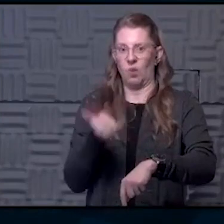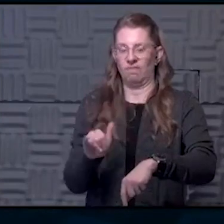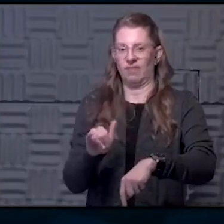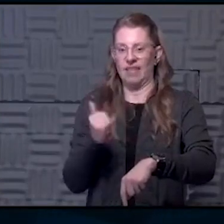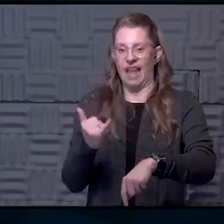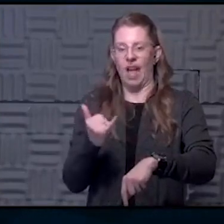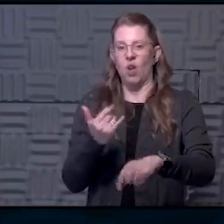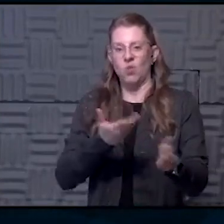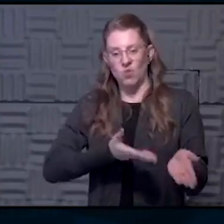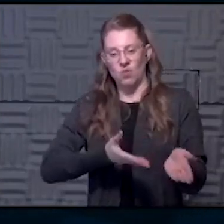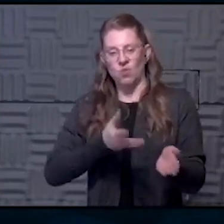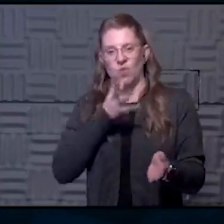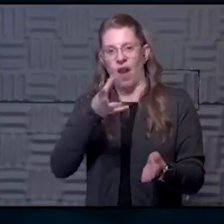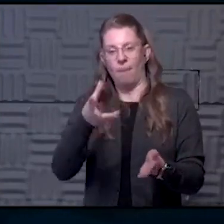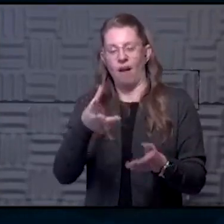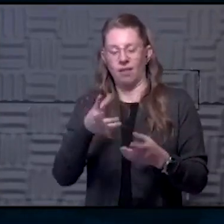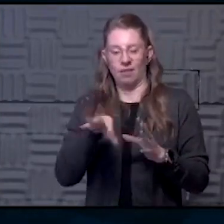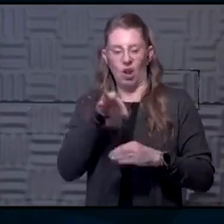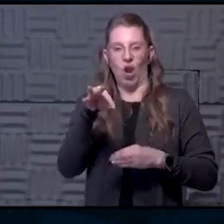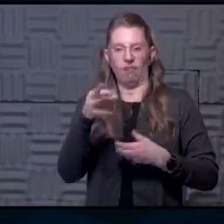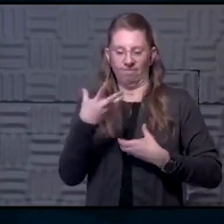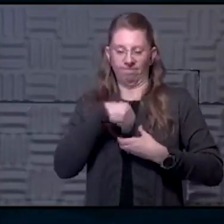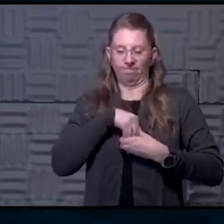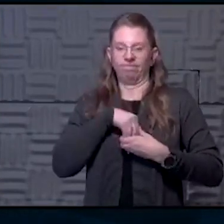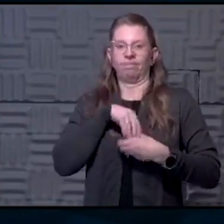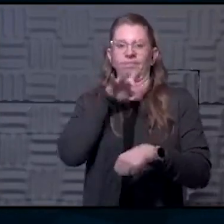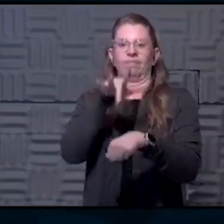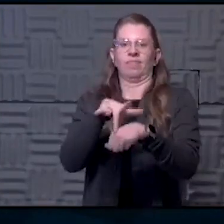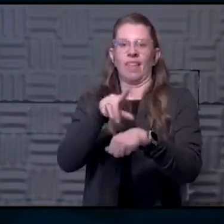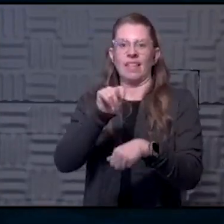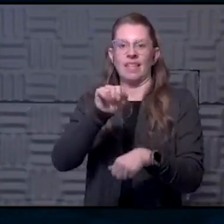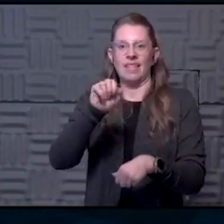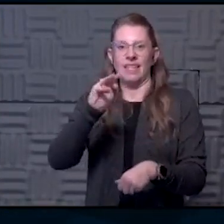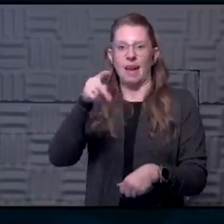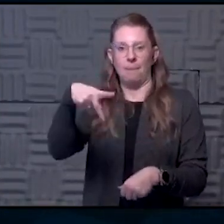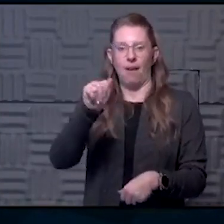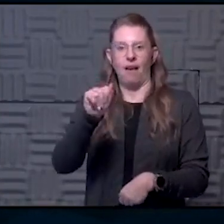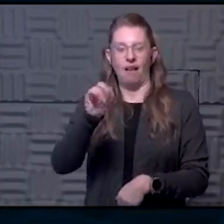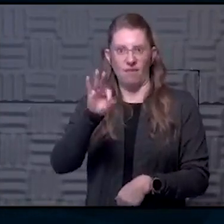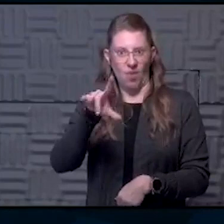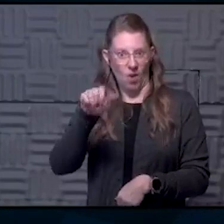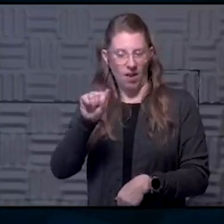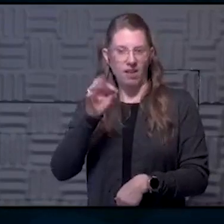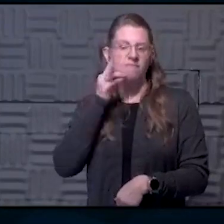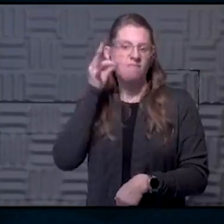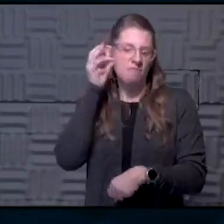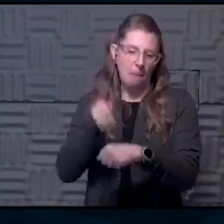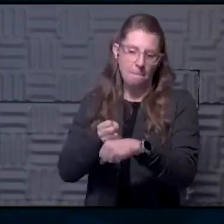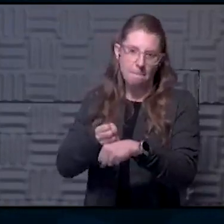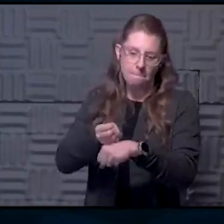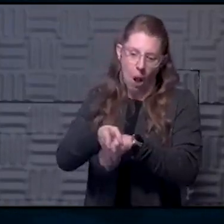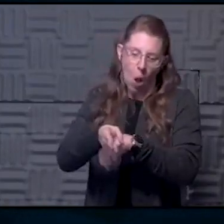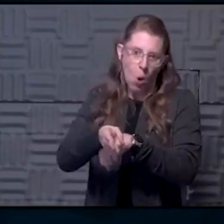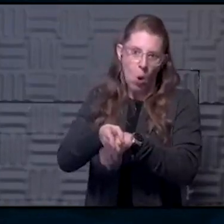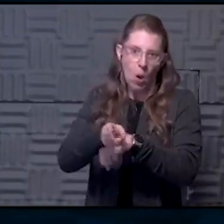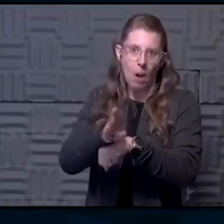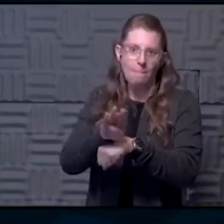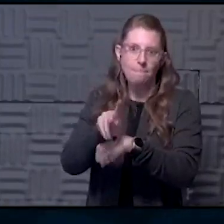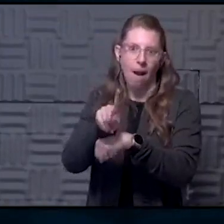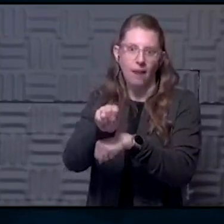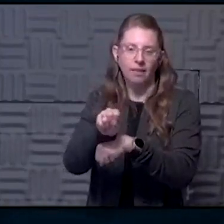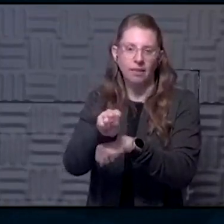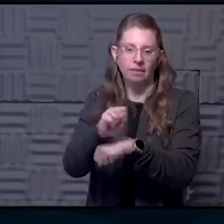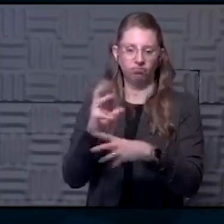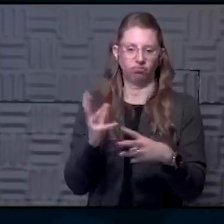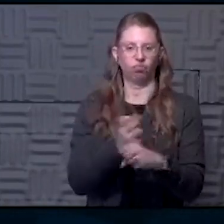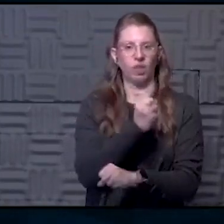taking Grandma Lita in spirit along to Tampa to watch the Chiefs vanquish the Bucs and Tom Brady and get another